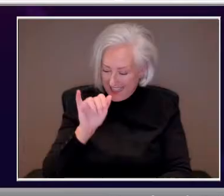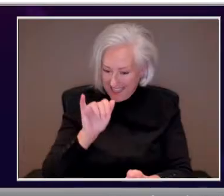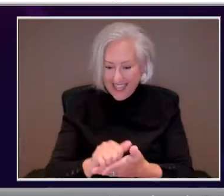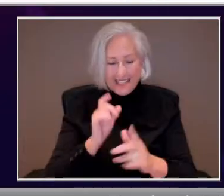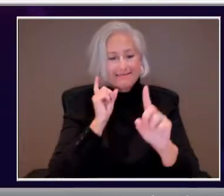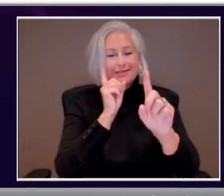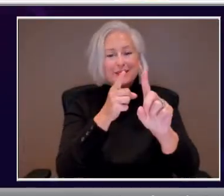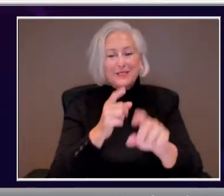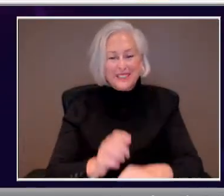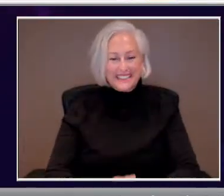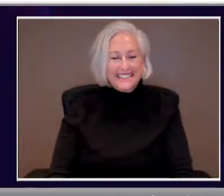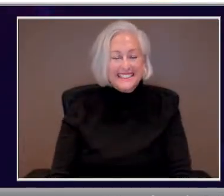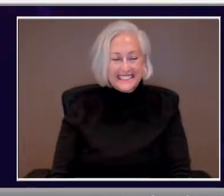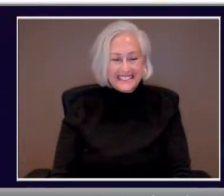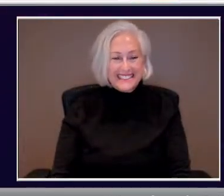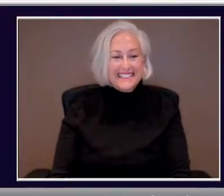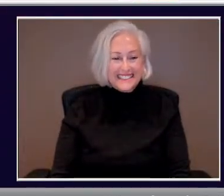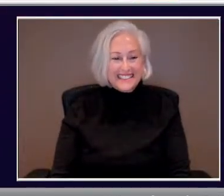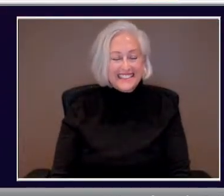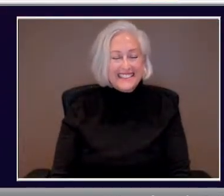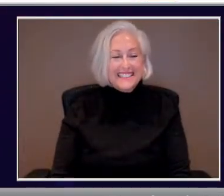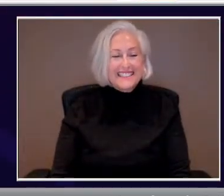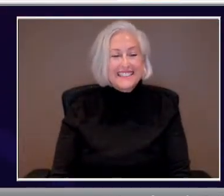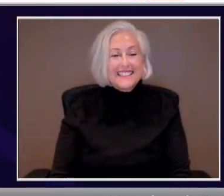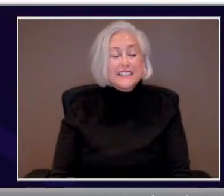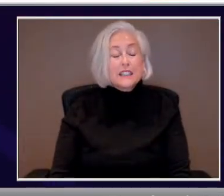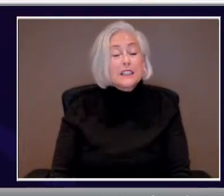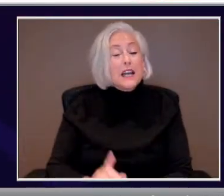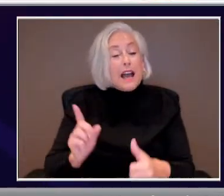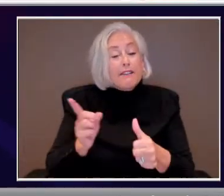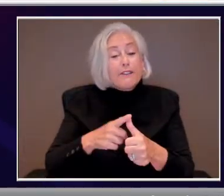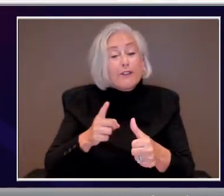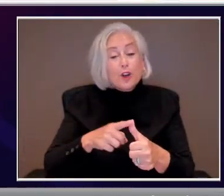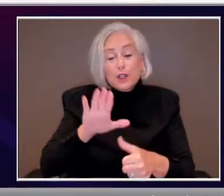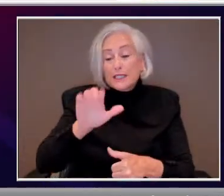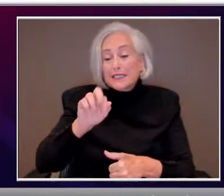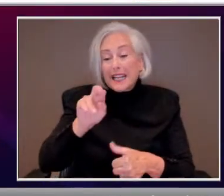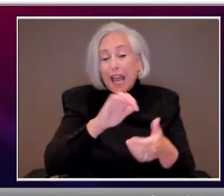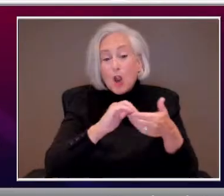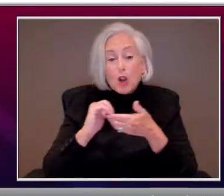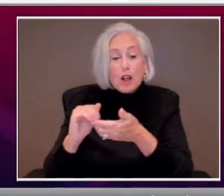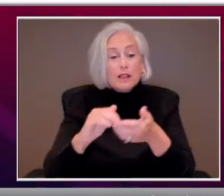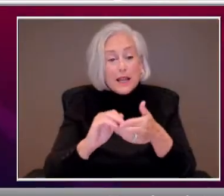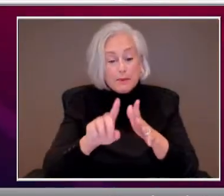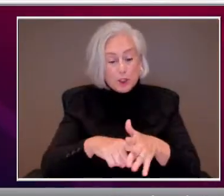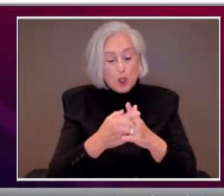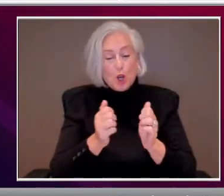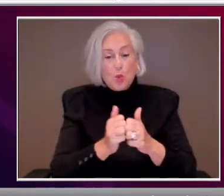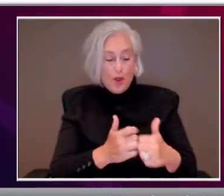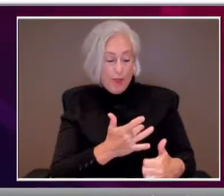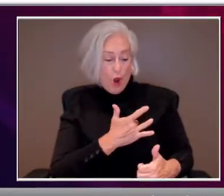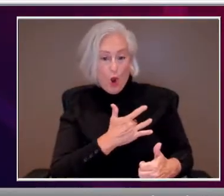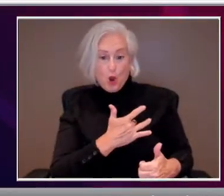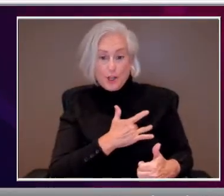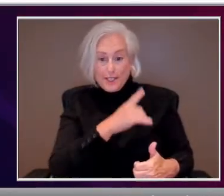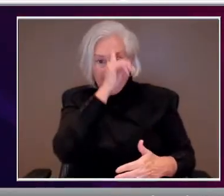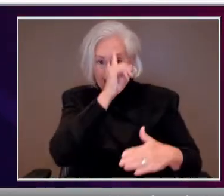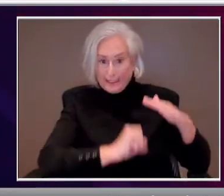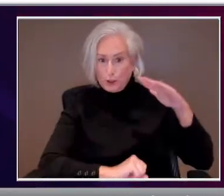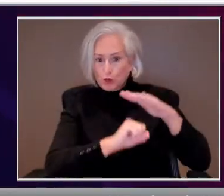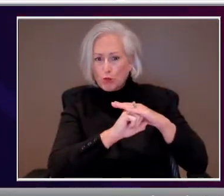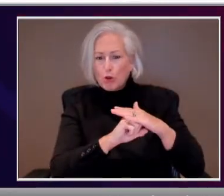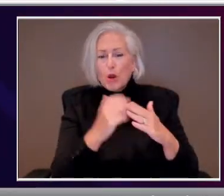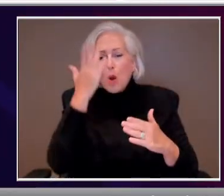for. At first, the care collaborative began with just heart and stroke patients. Why was it those